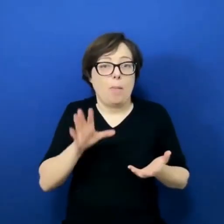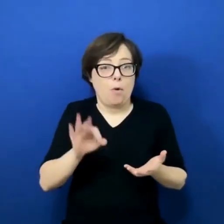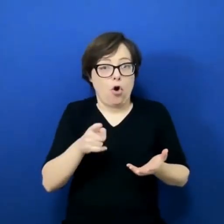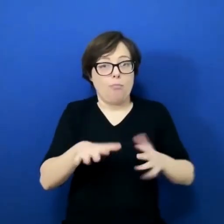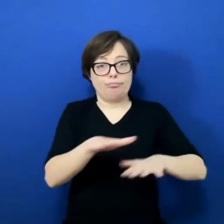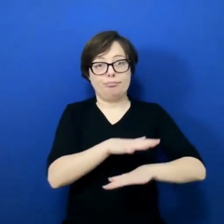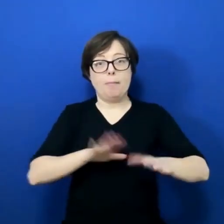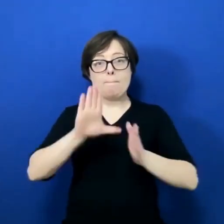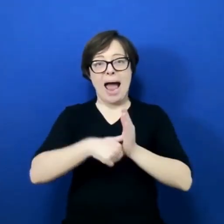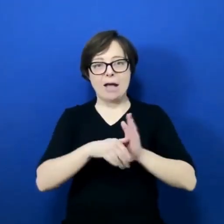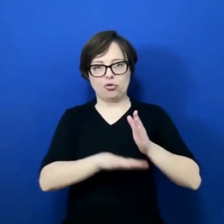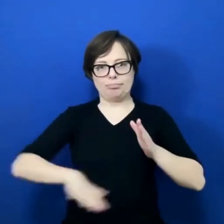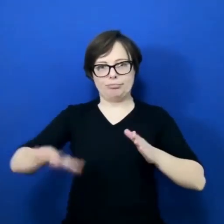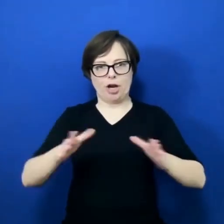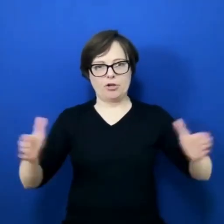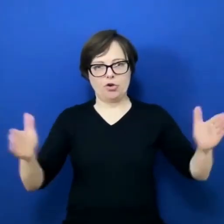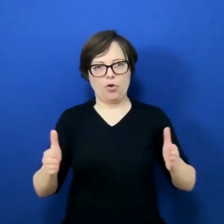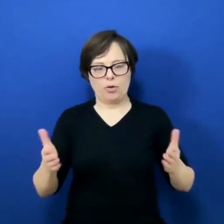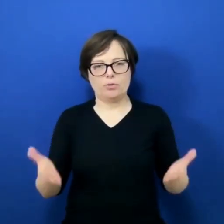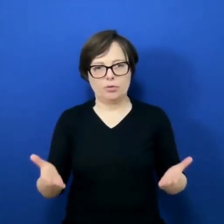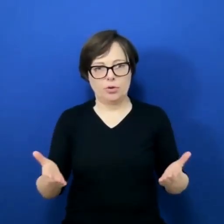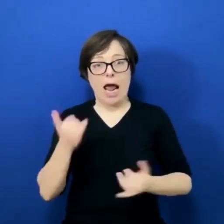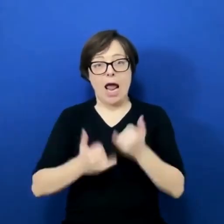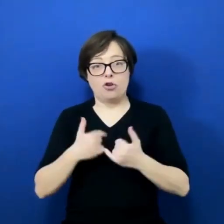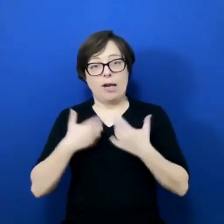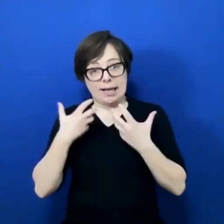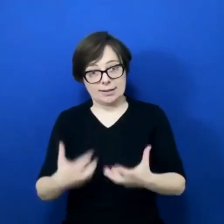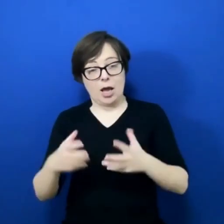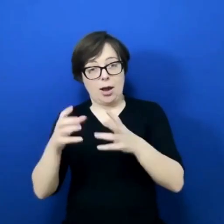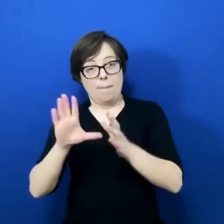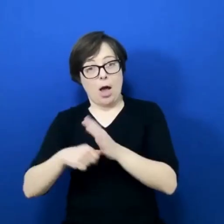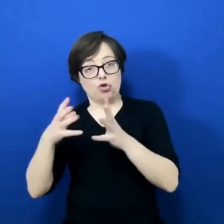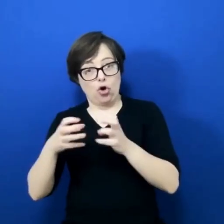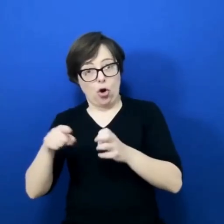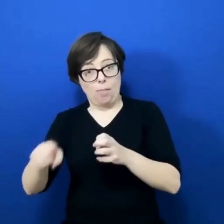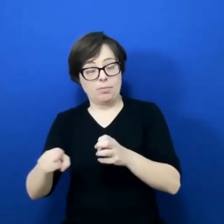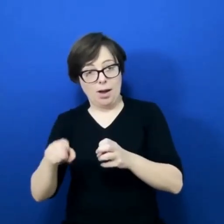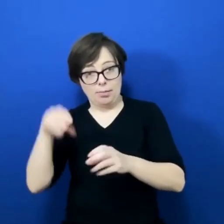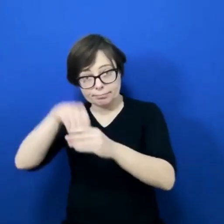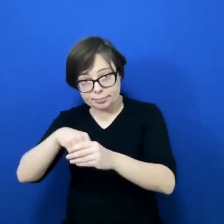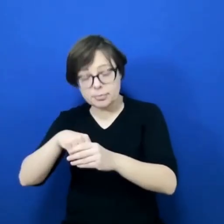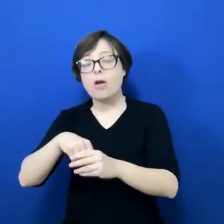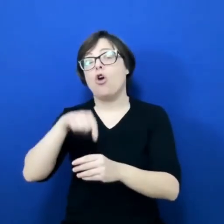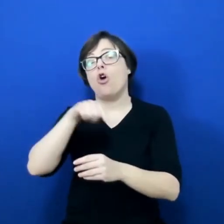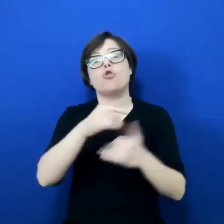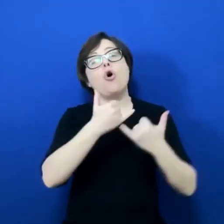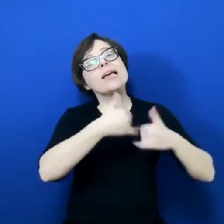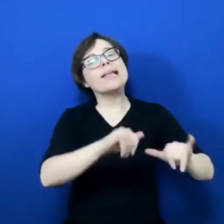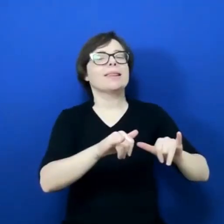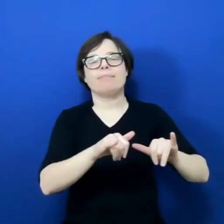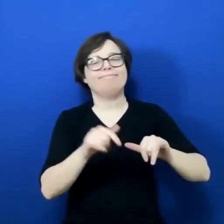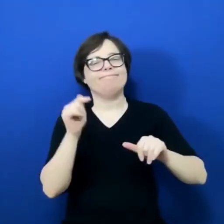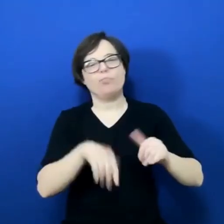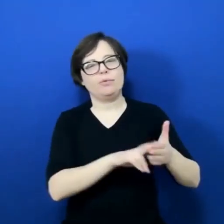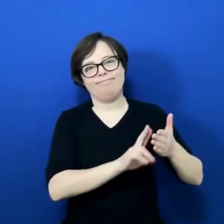for a very limited surface, but the sponge city concept also needs to limit some other places and